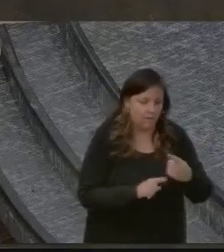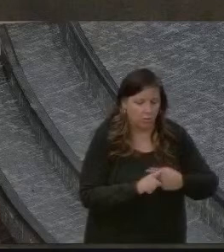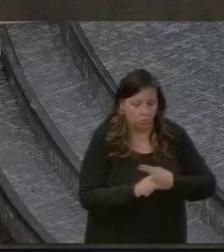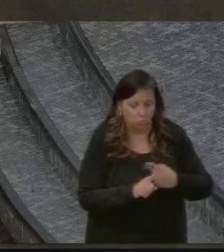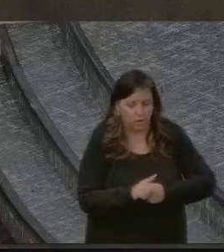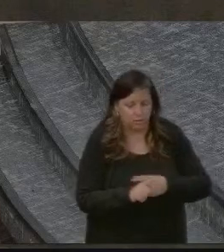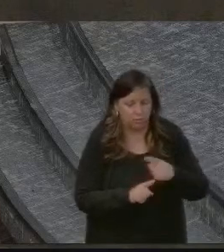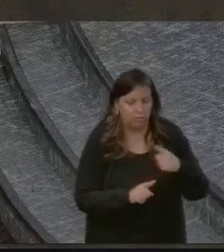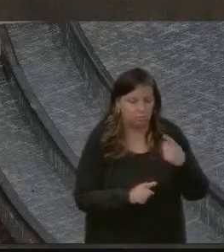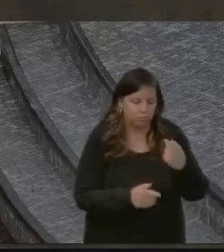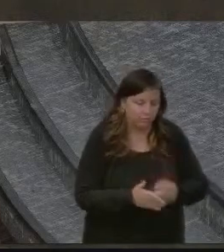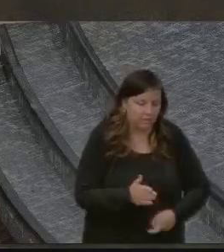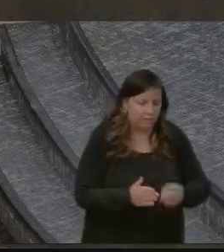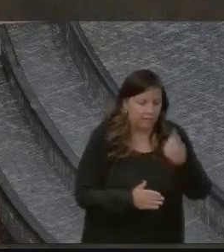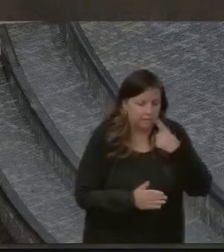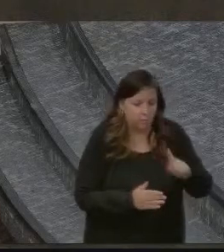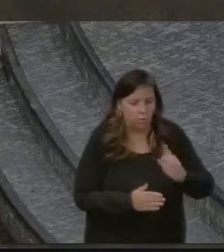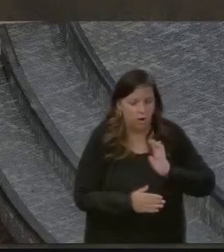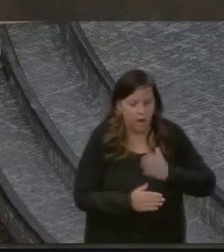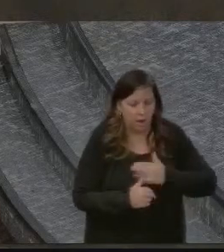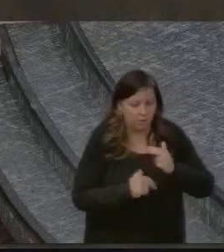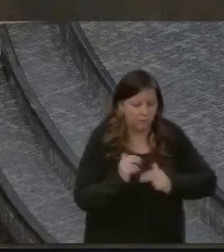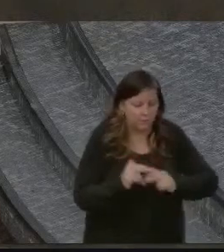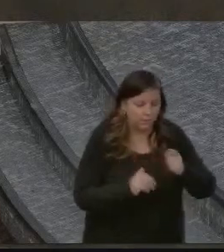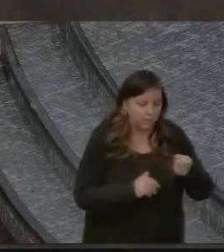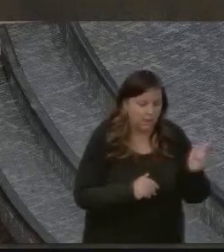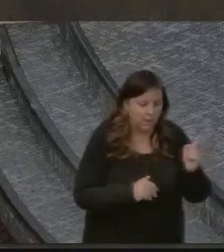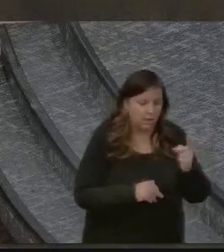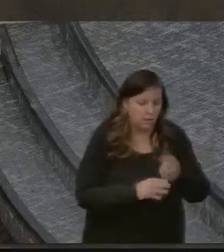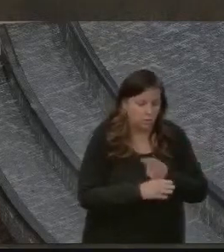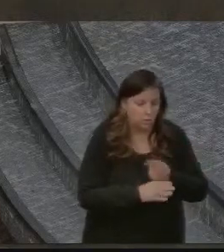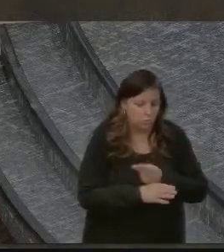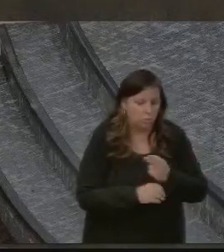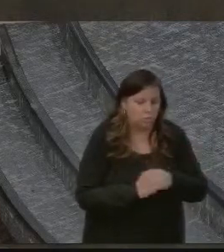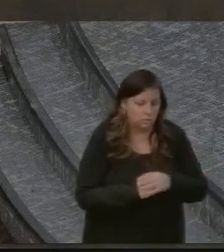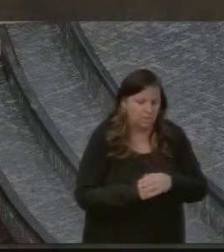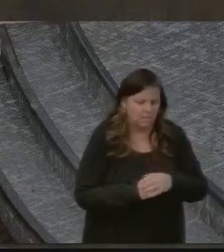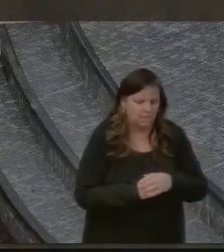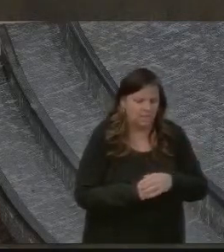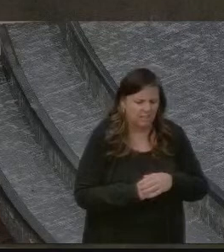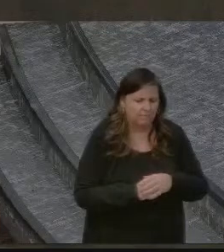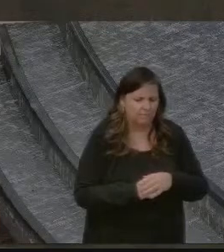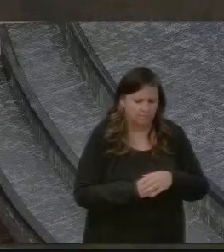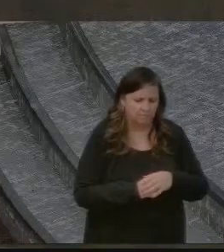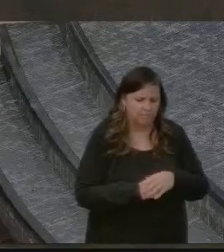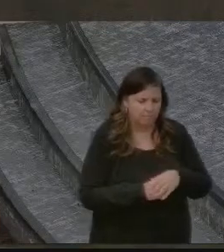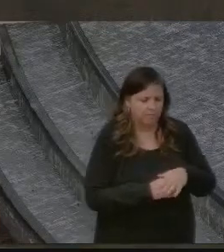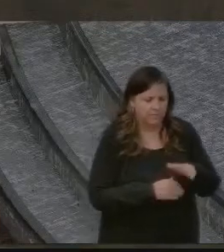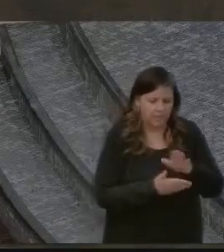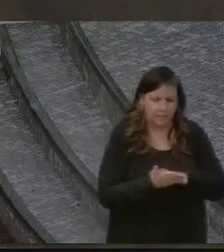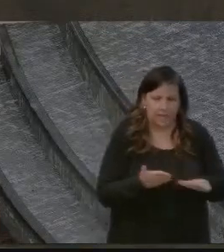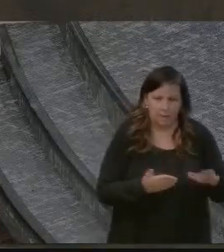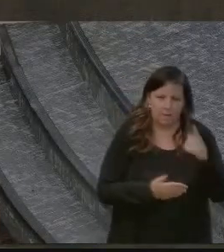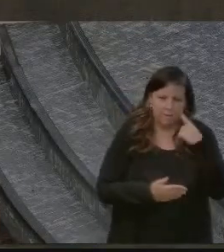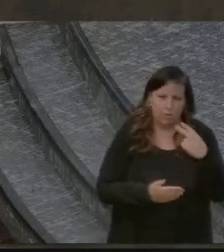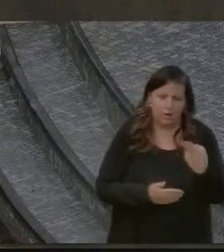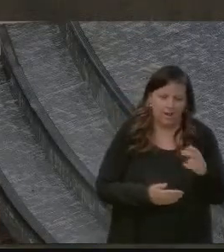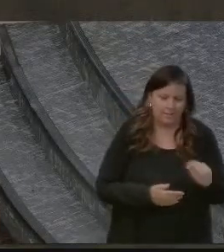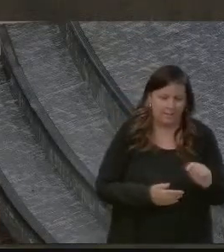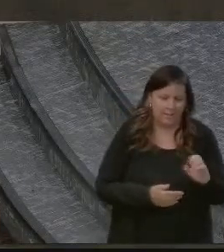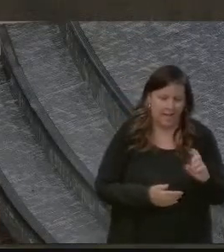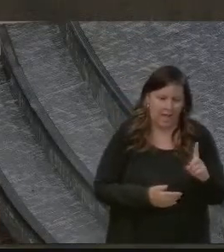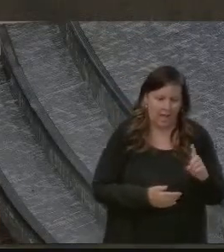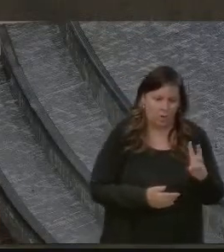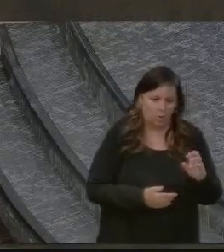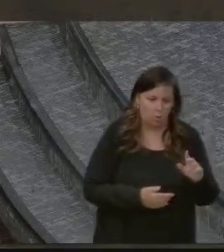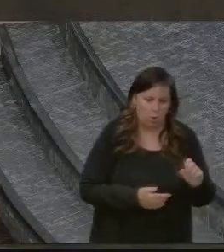for our facilities that they use in the back of the H.T. Edwards, or on the H.T. Edwards campus, in the same building where our Classic